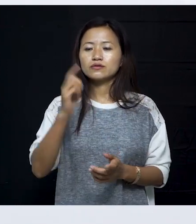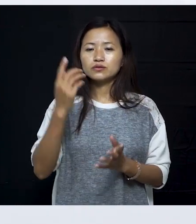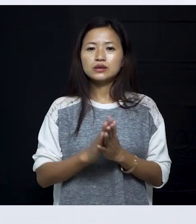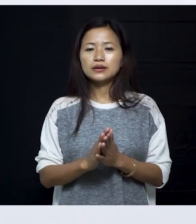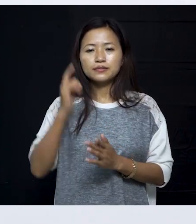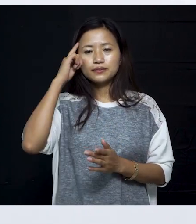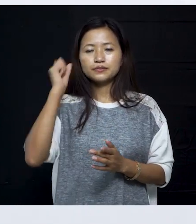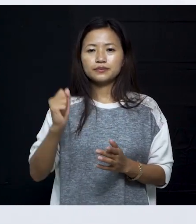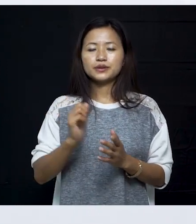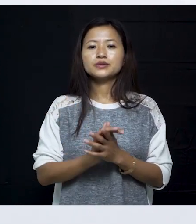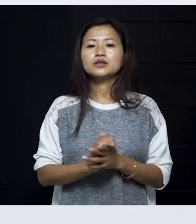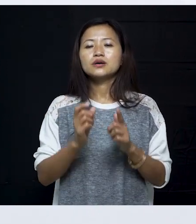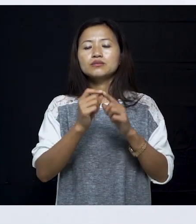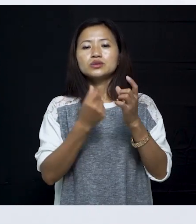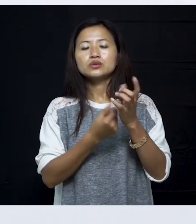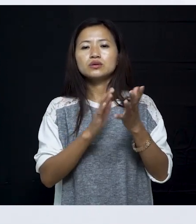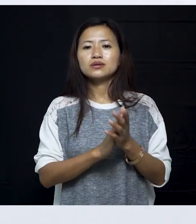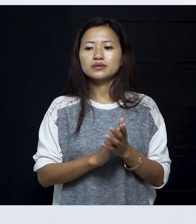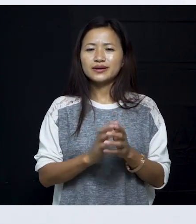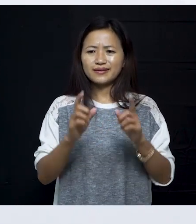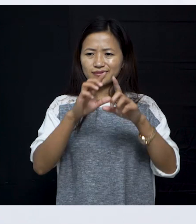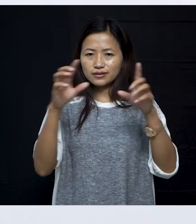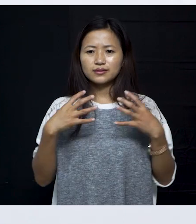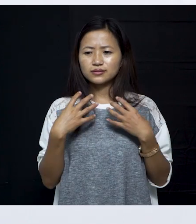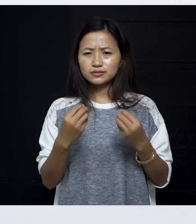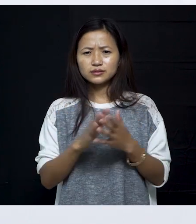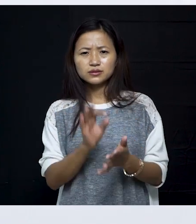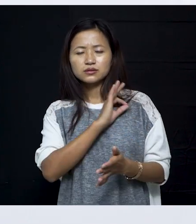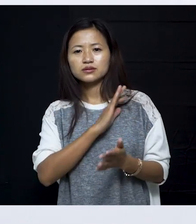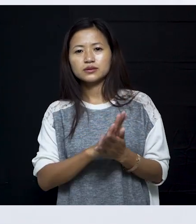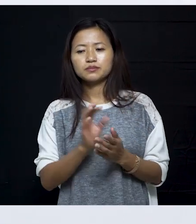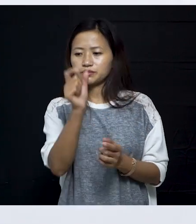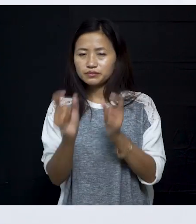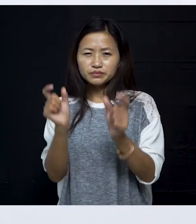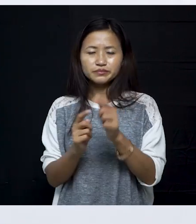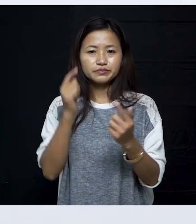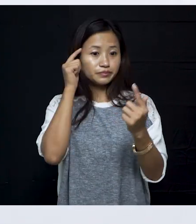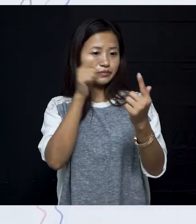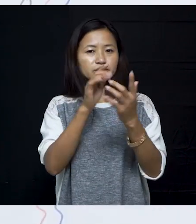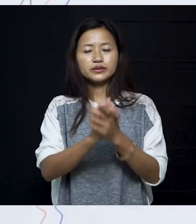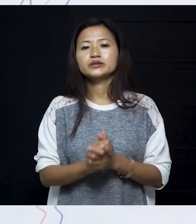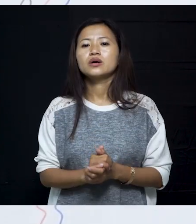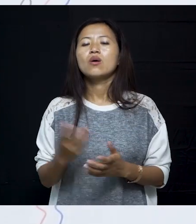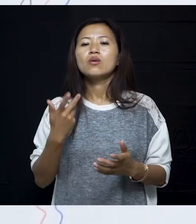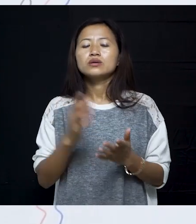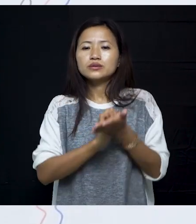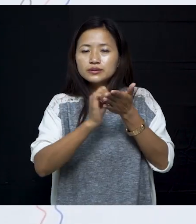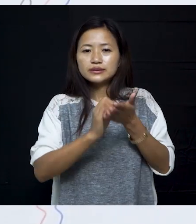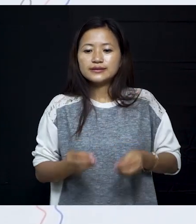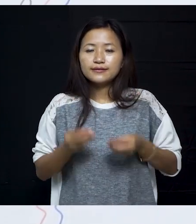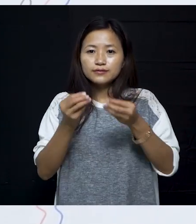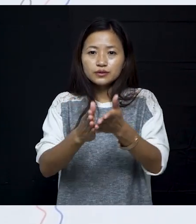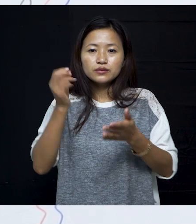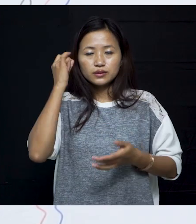purpose, and remember that the title should be catchy to attract people's attention. Remember why you are writing it. That will give you